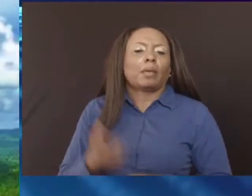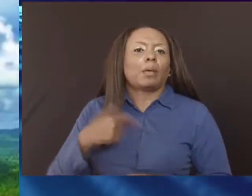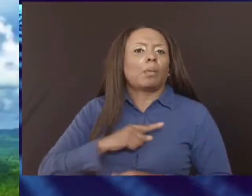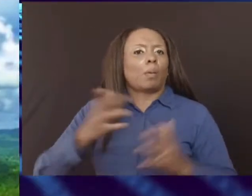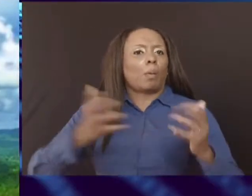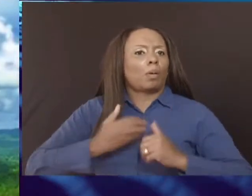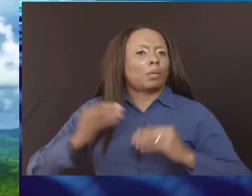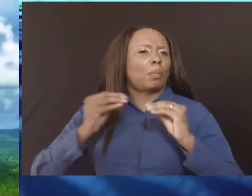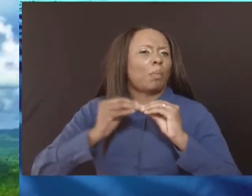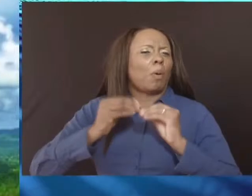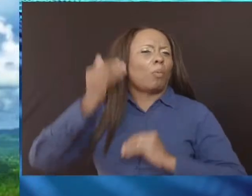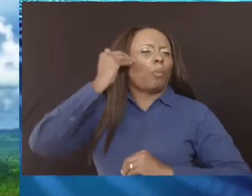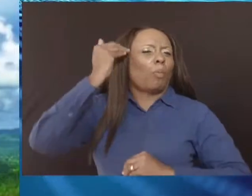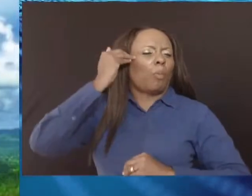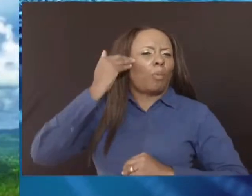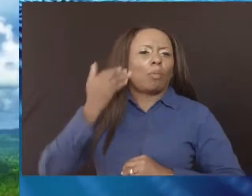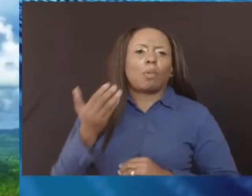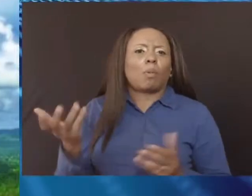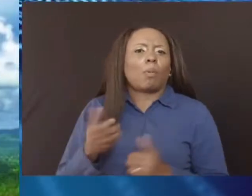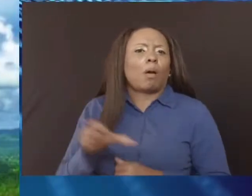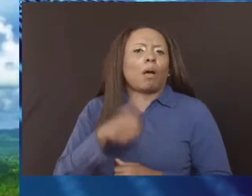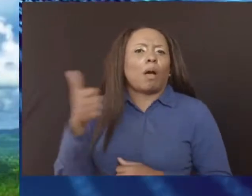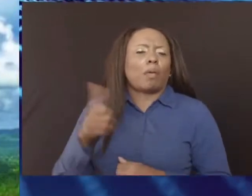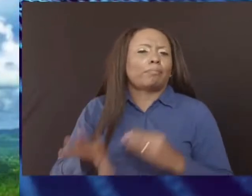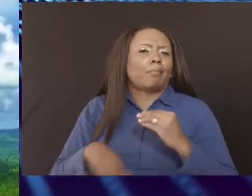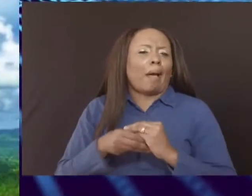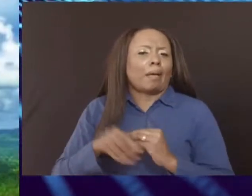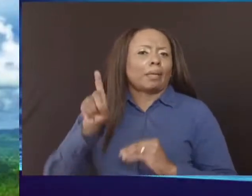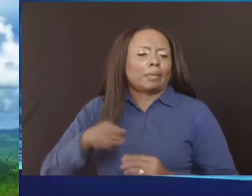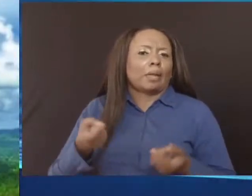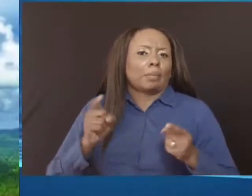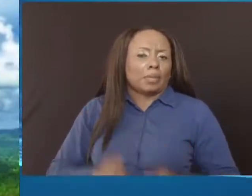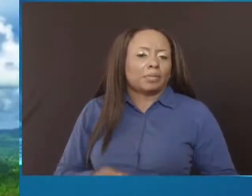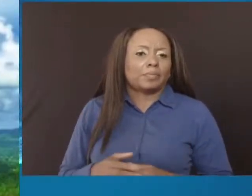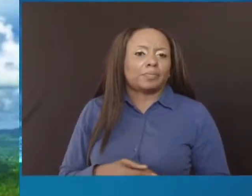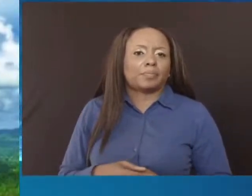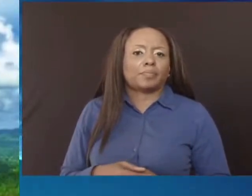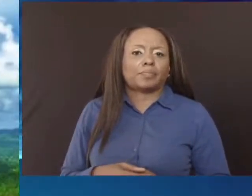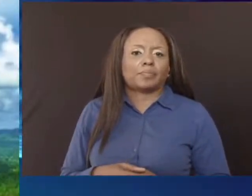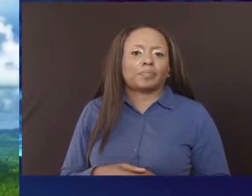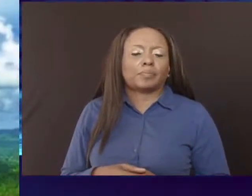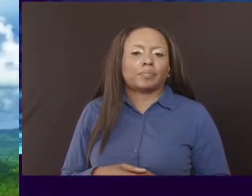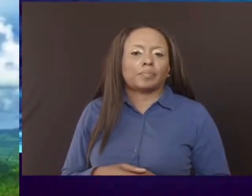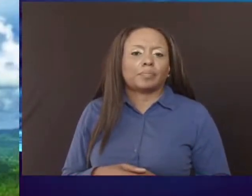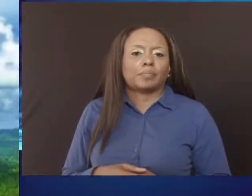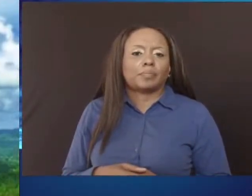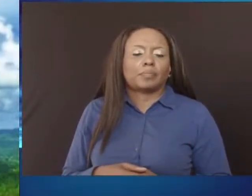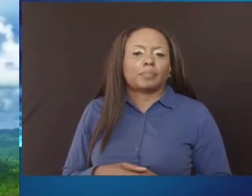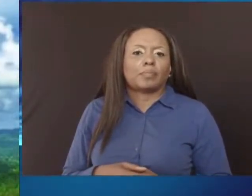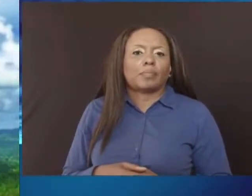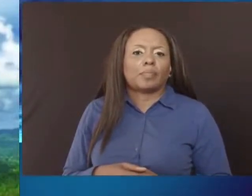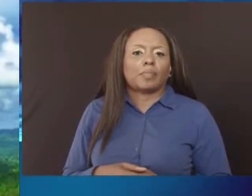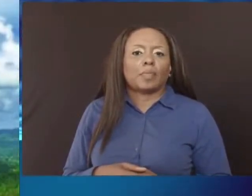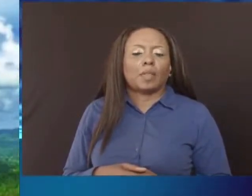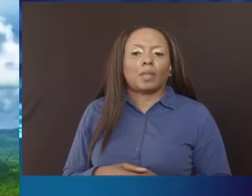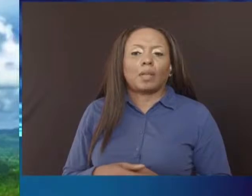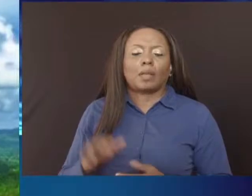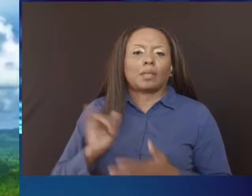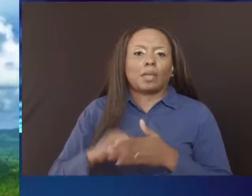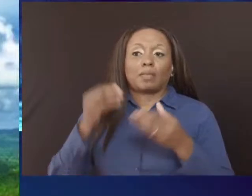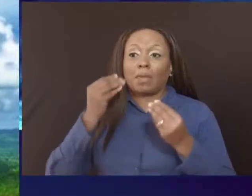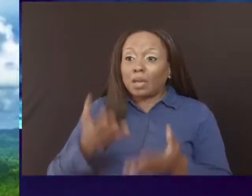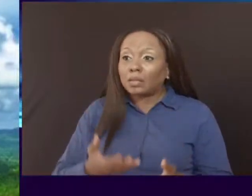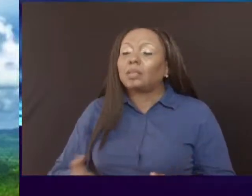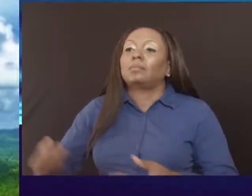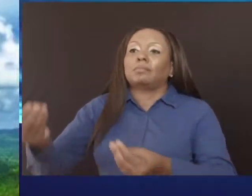of what additional measures need to be taken. From there, that data is sent back to the coroner's office, where